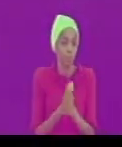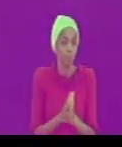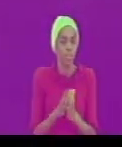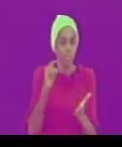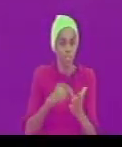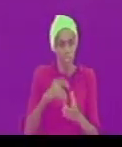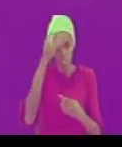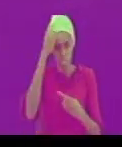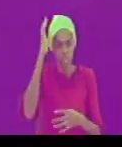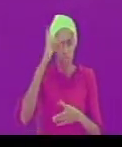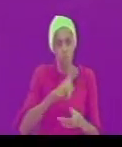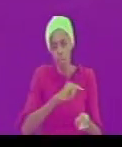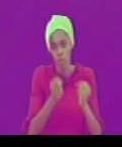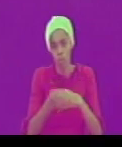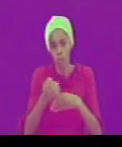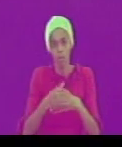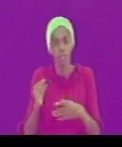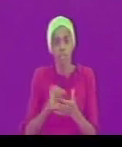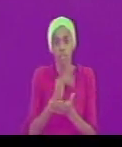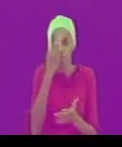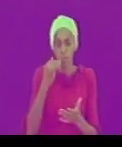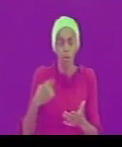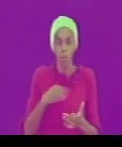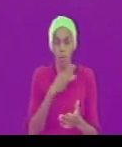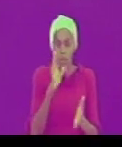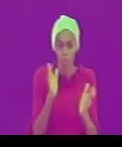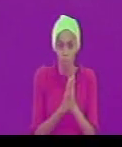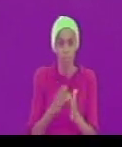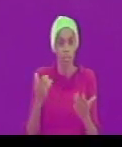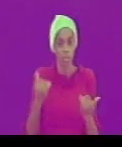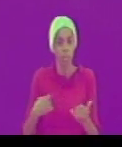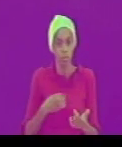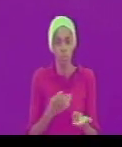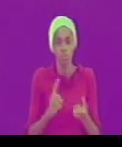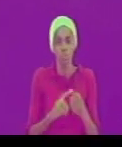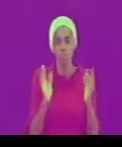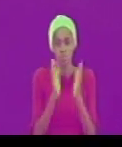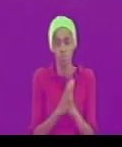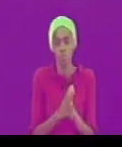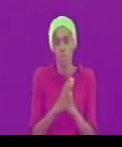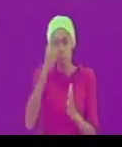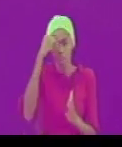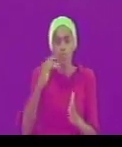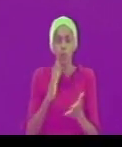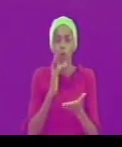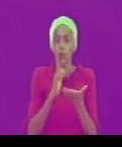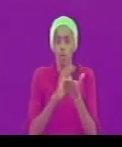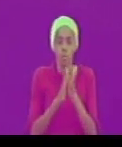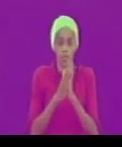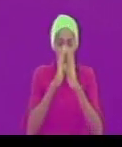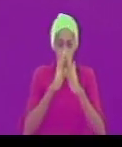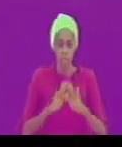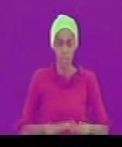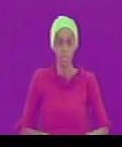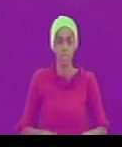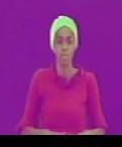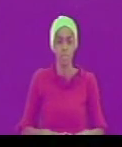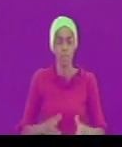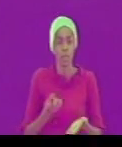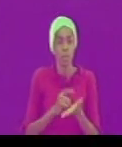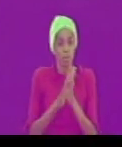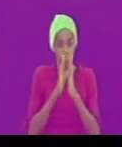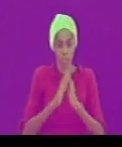they go together. According to 2 Thessalonians chapter 3, we want to use verse 16 to pray. 2